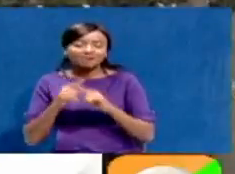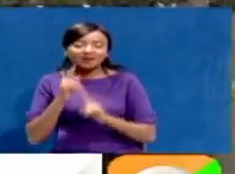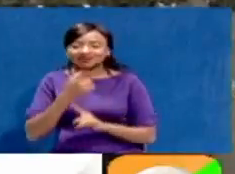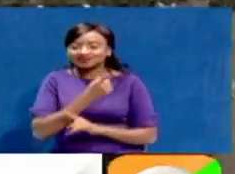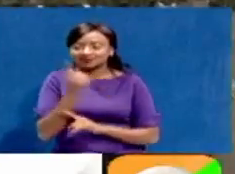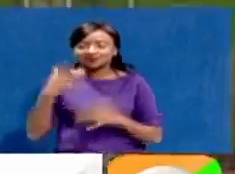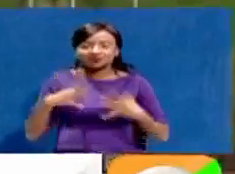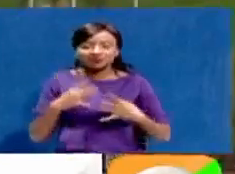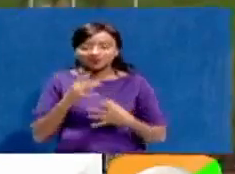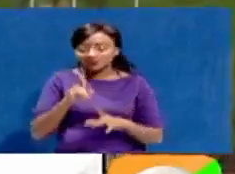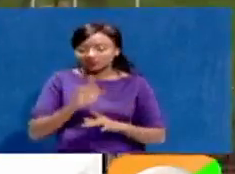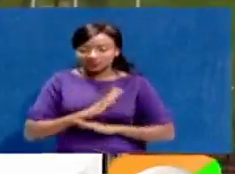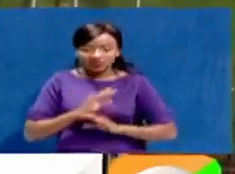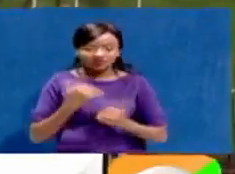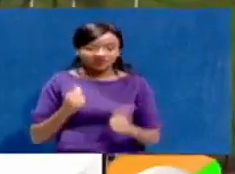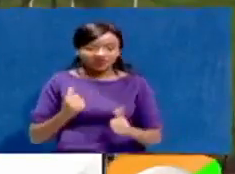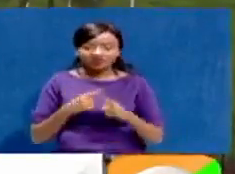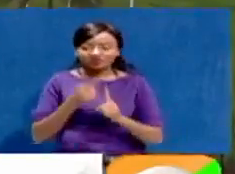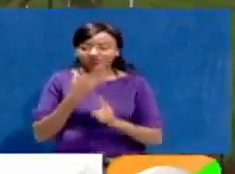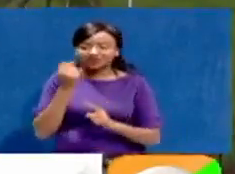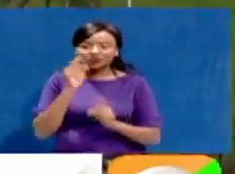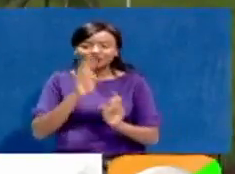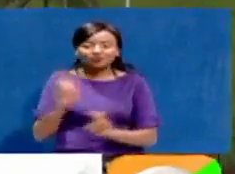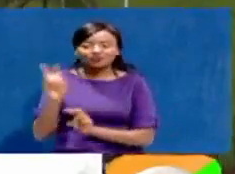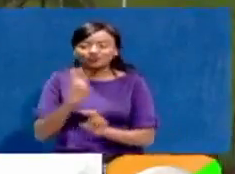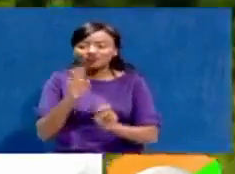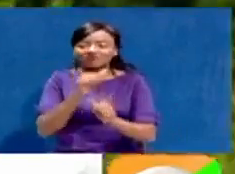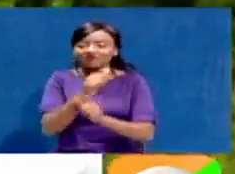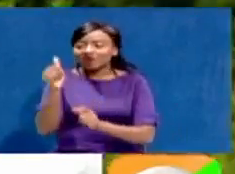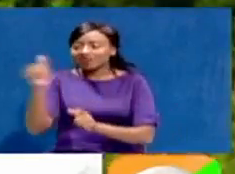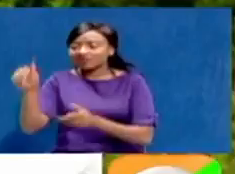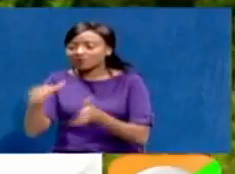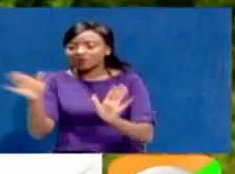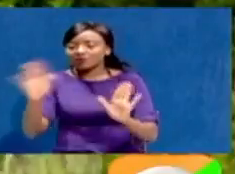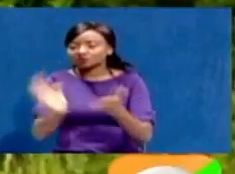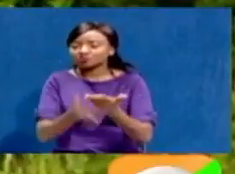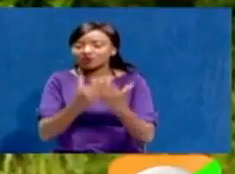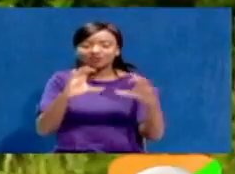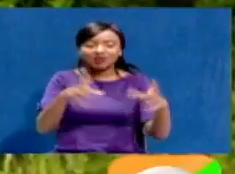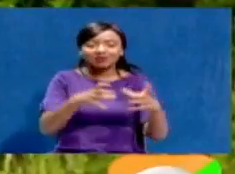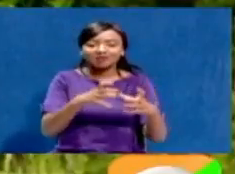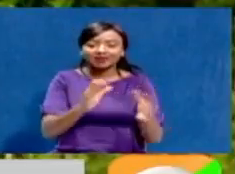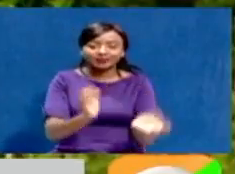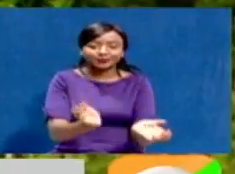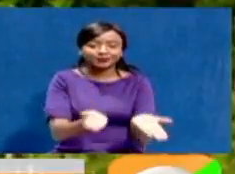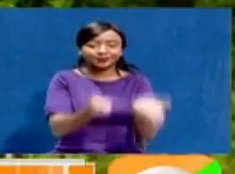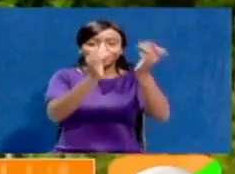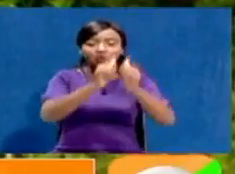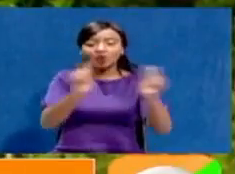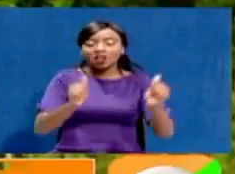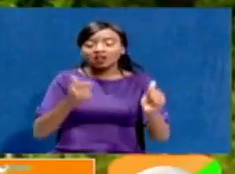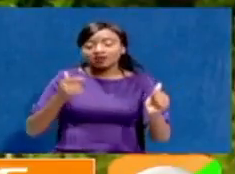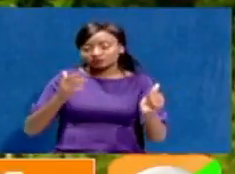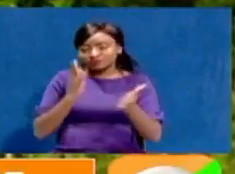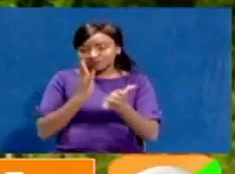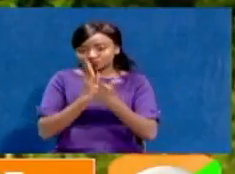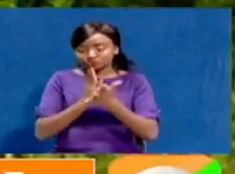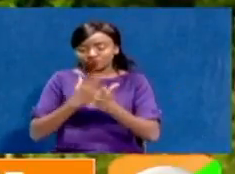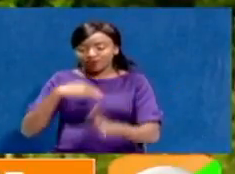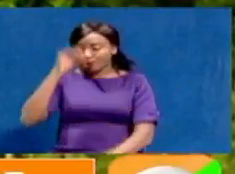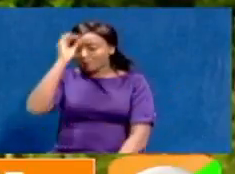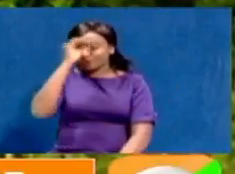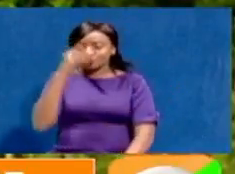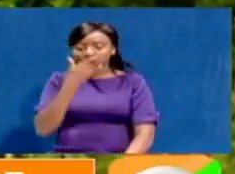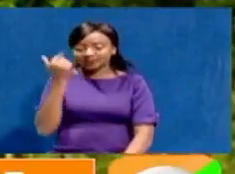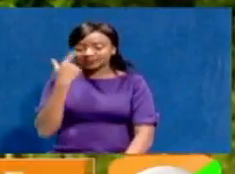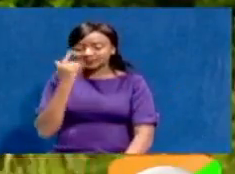to focus on measures that will save companies from total collapse. At least from where I sit, the only way out of this crisis is that now we have to start